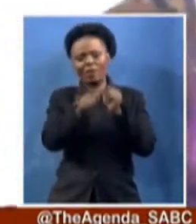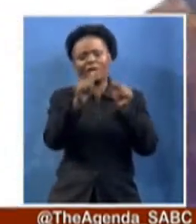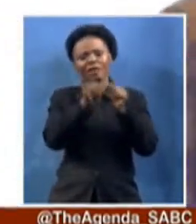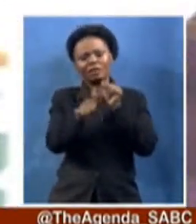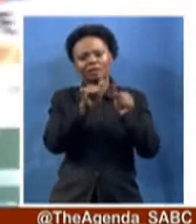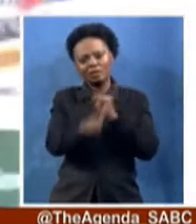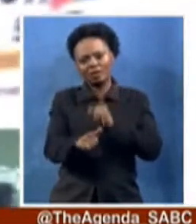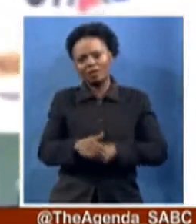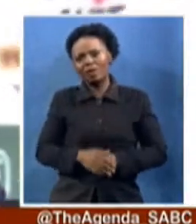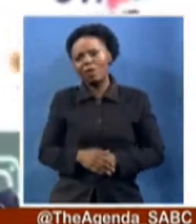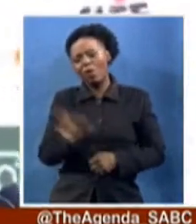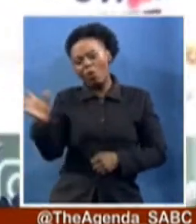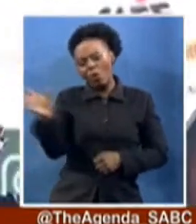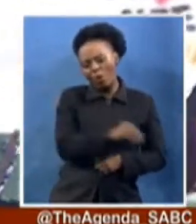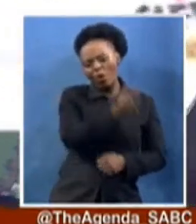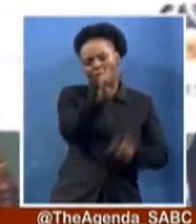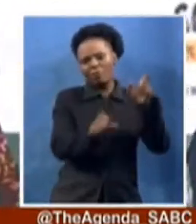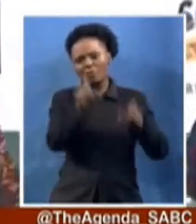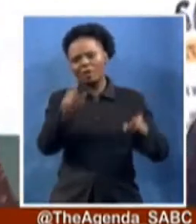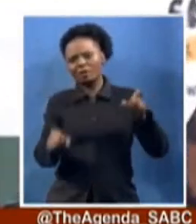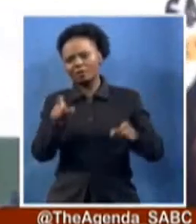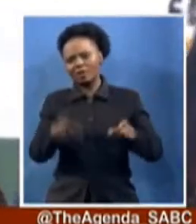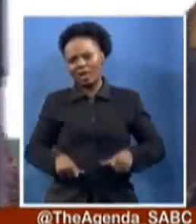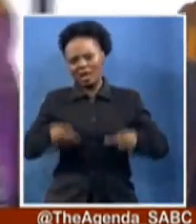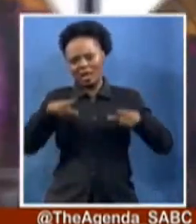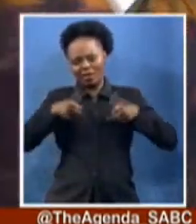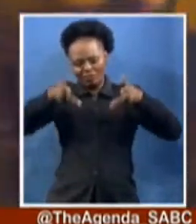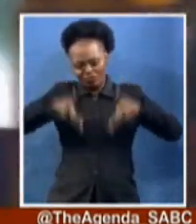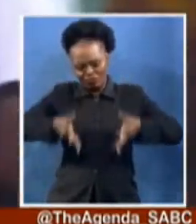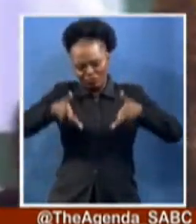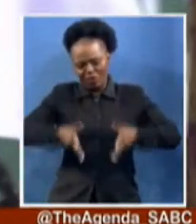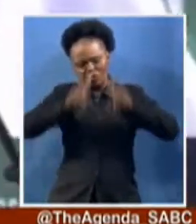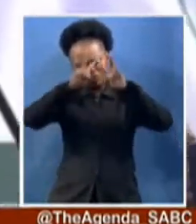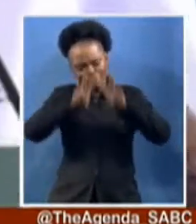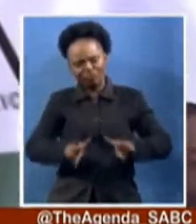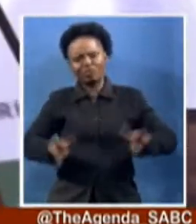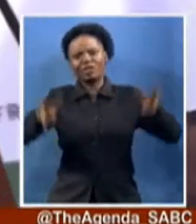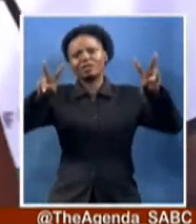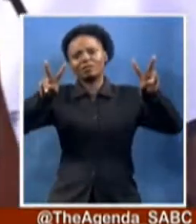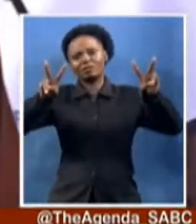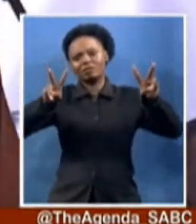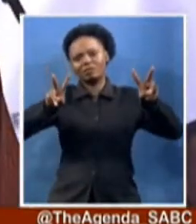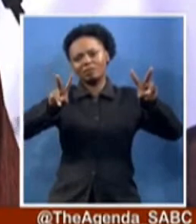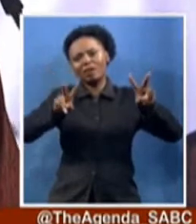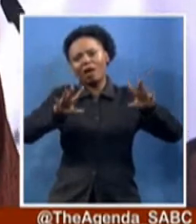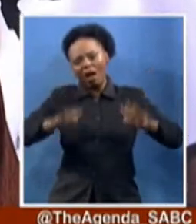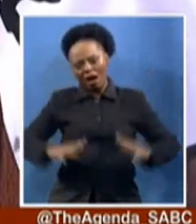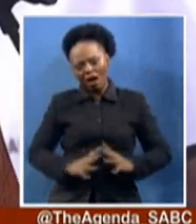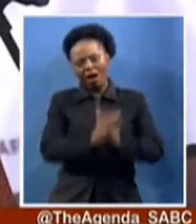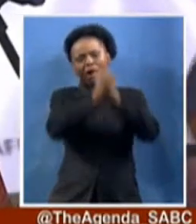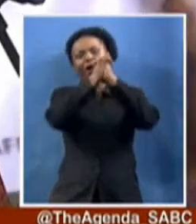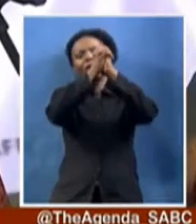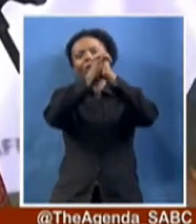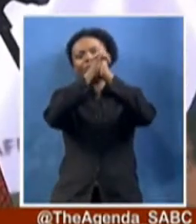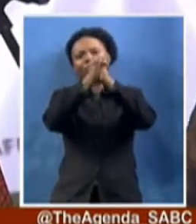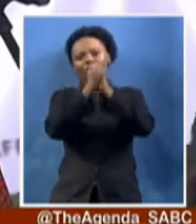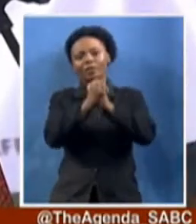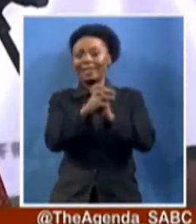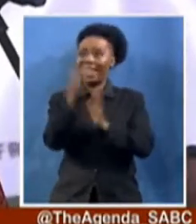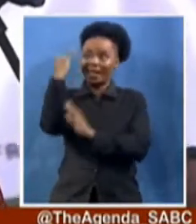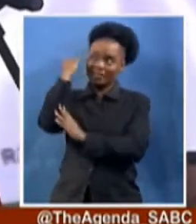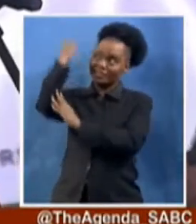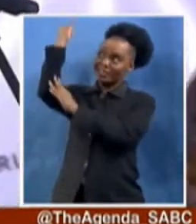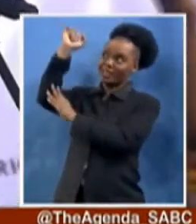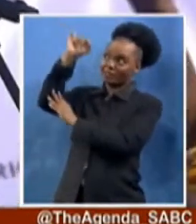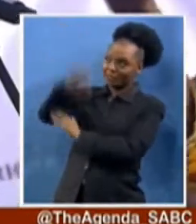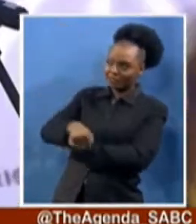in peace and in harmony. that is the idea. That is the idea of